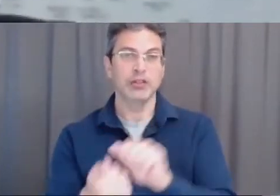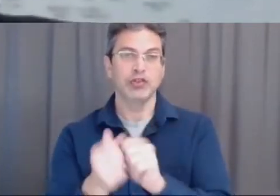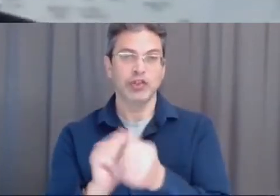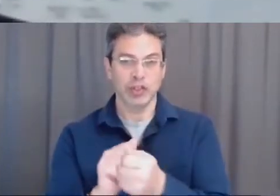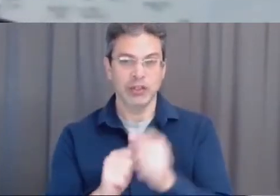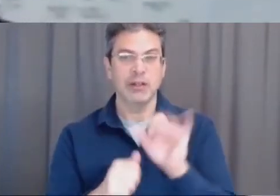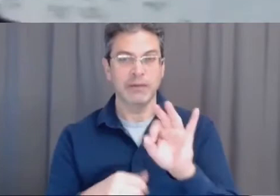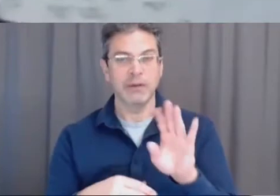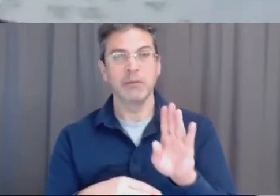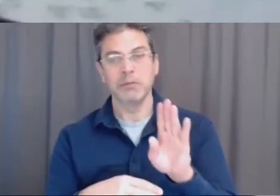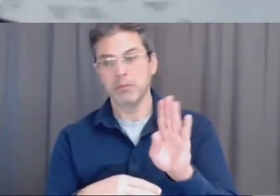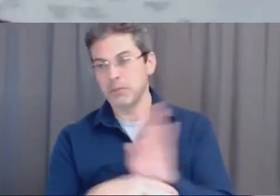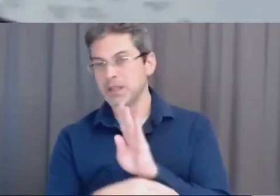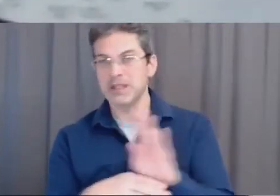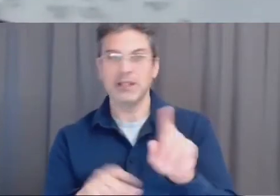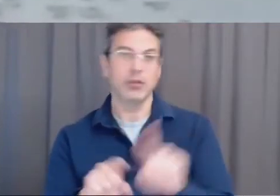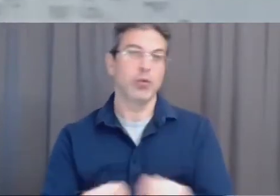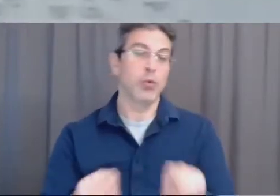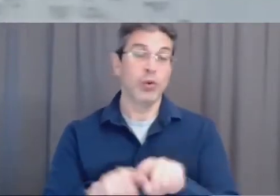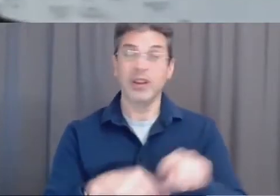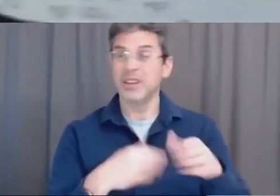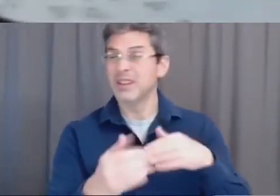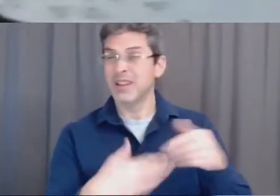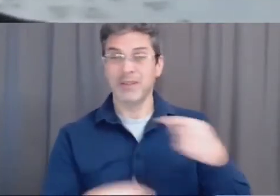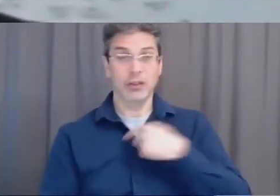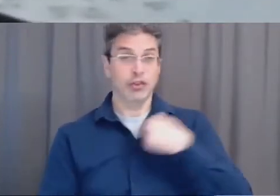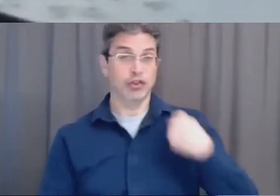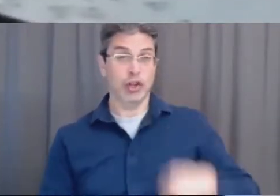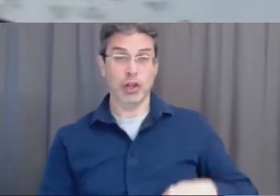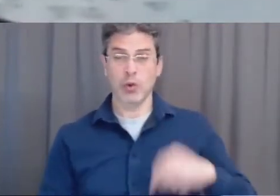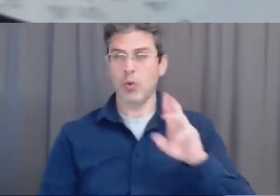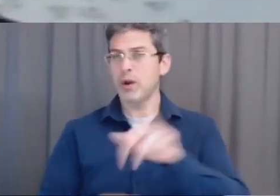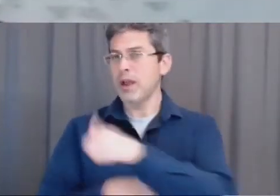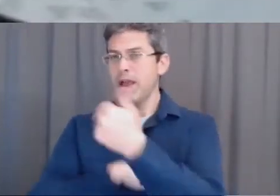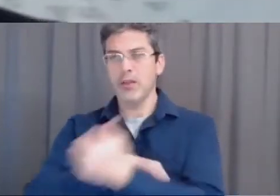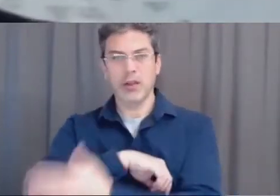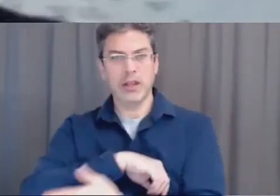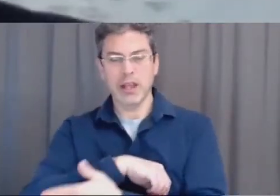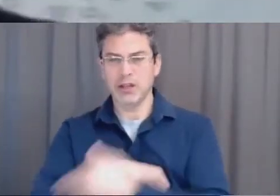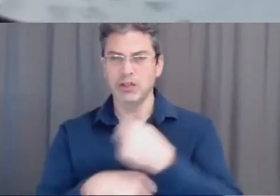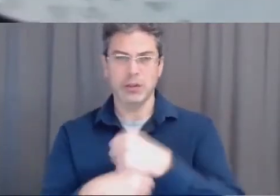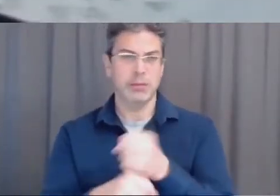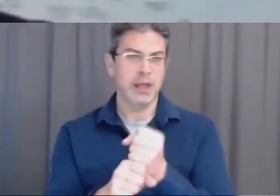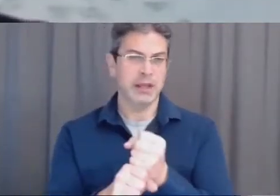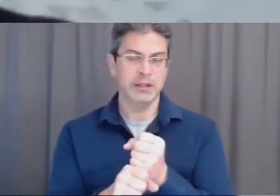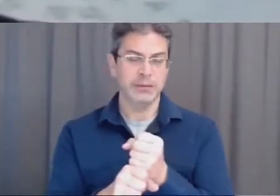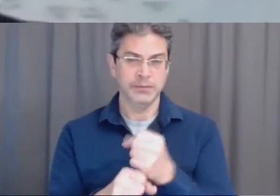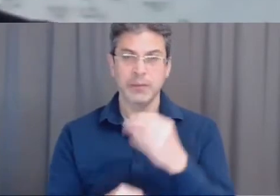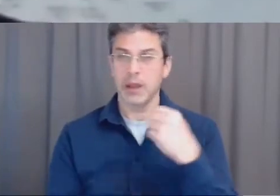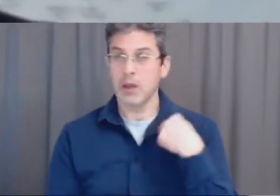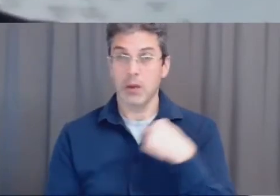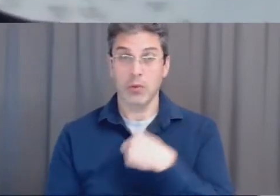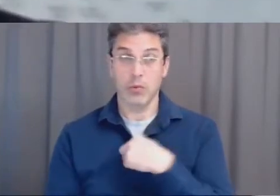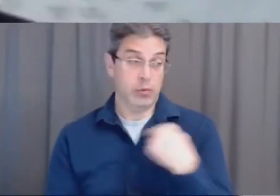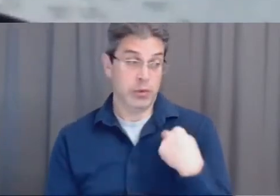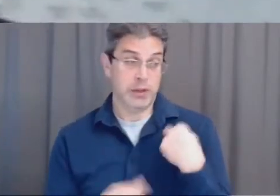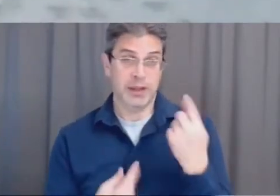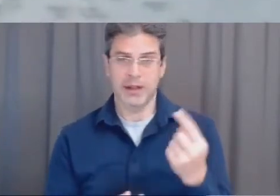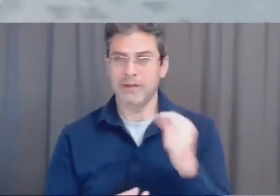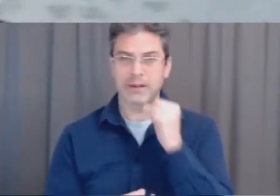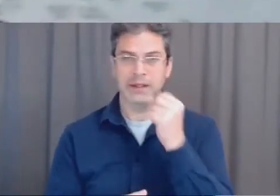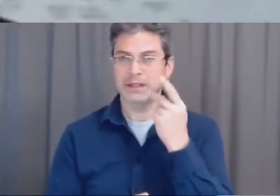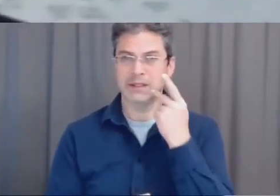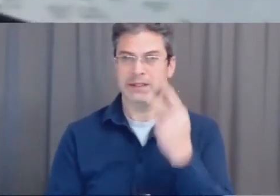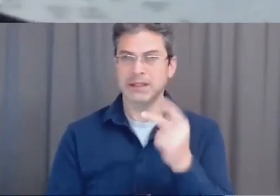whether it's China, whether it's Western arms manufacturers. And the reality is that we haven't seen a profound change to that business as usual